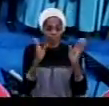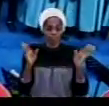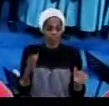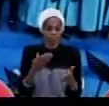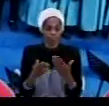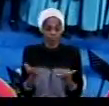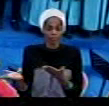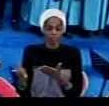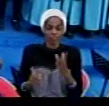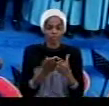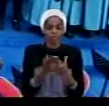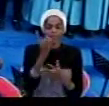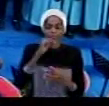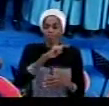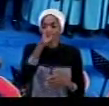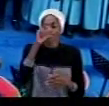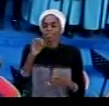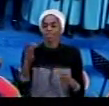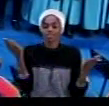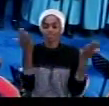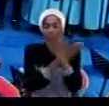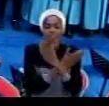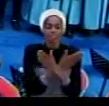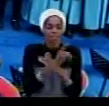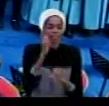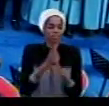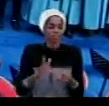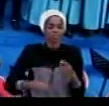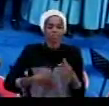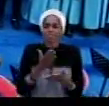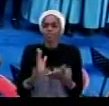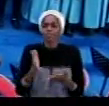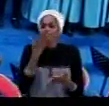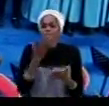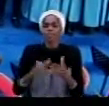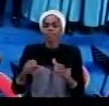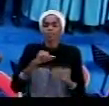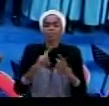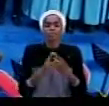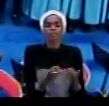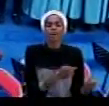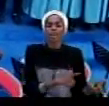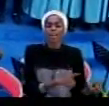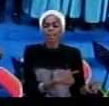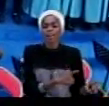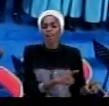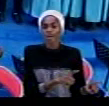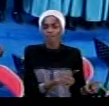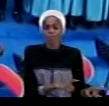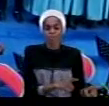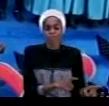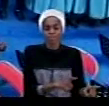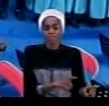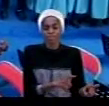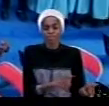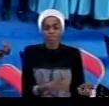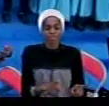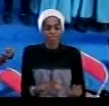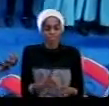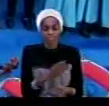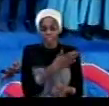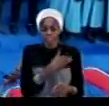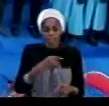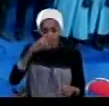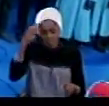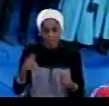the skies of gray. I just feel like something good is about to happen, and brother,